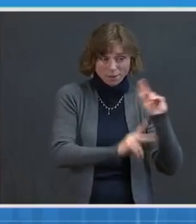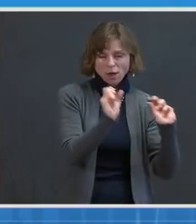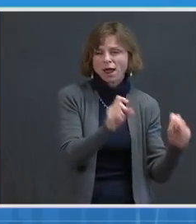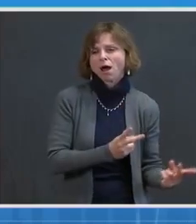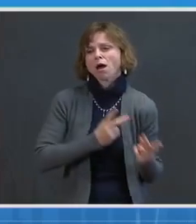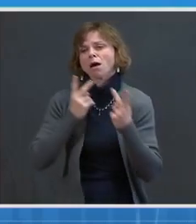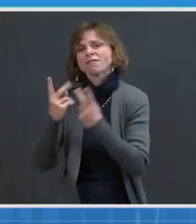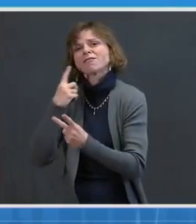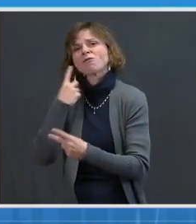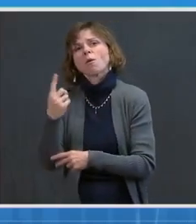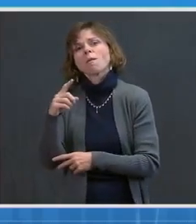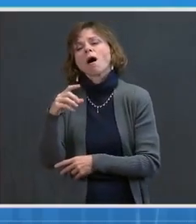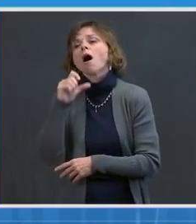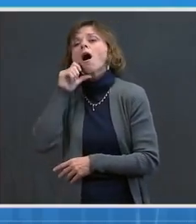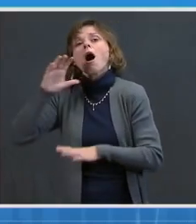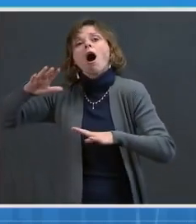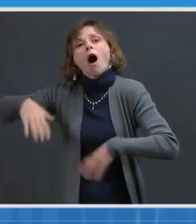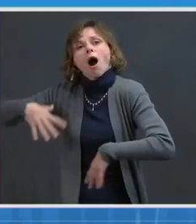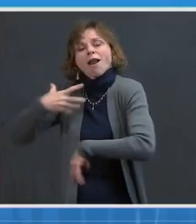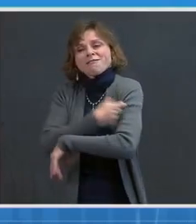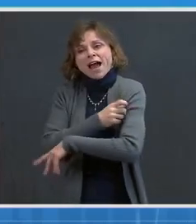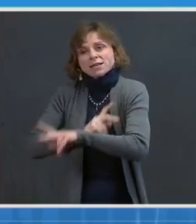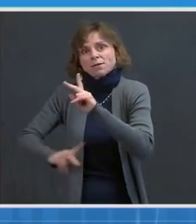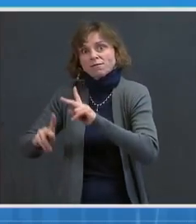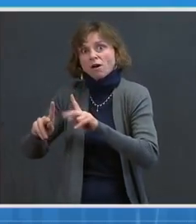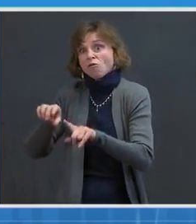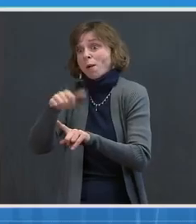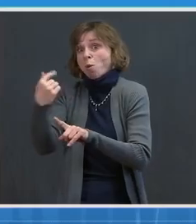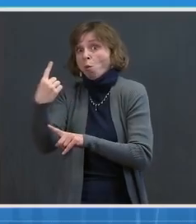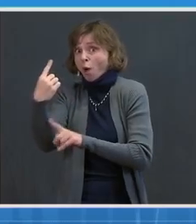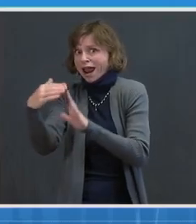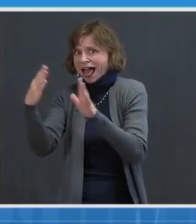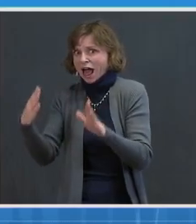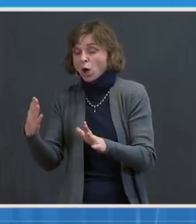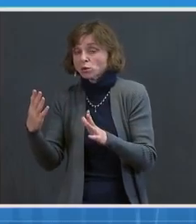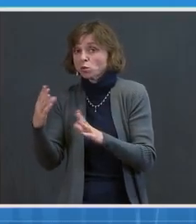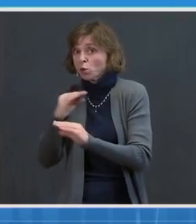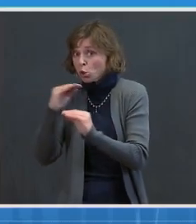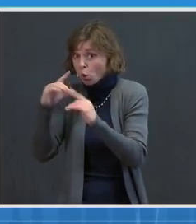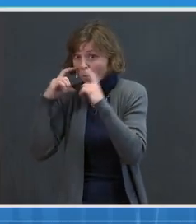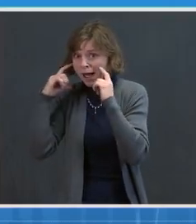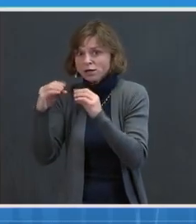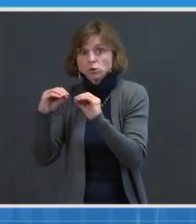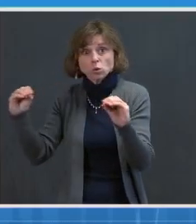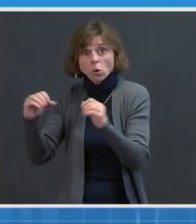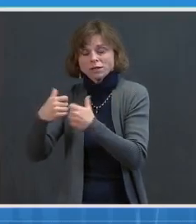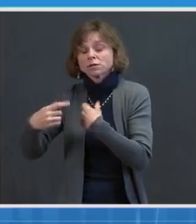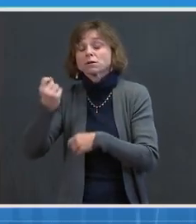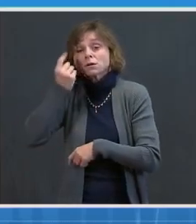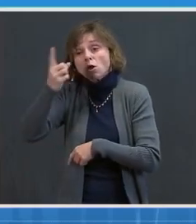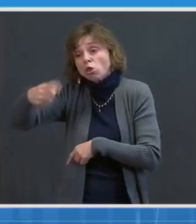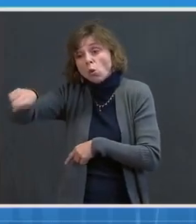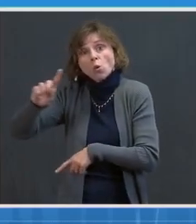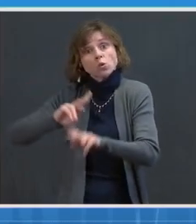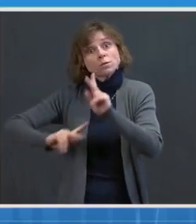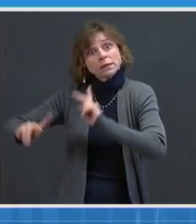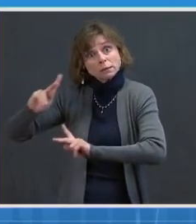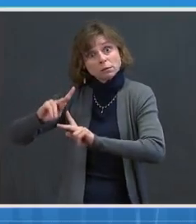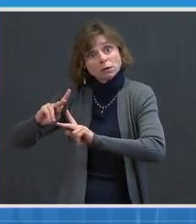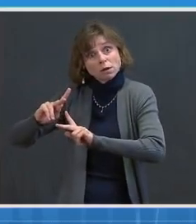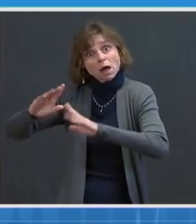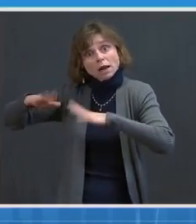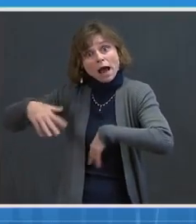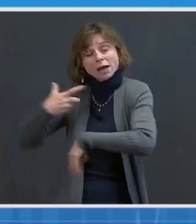other household without wearing masks or distancing, as long as no member of the unvaccinated household is at high risk of